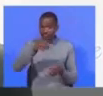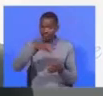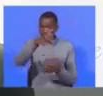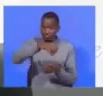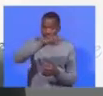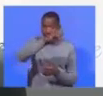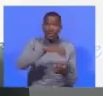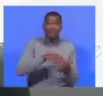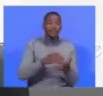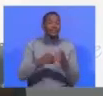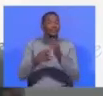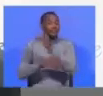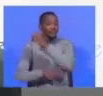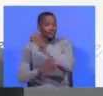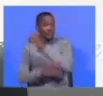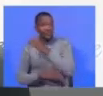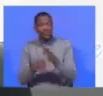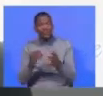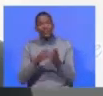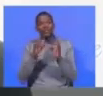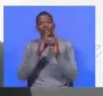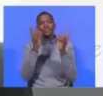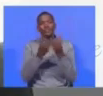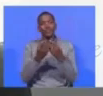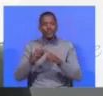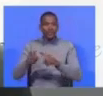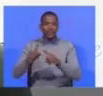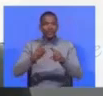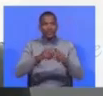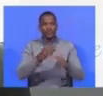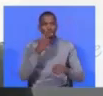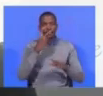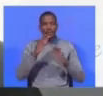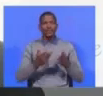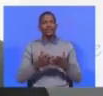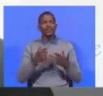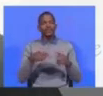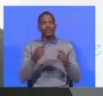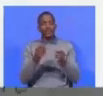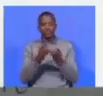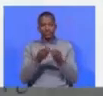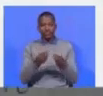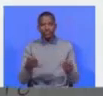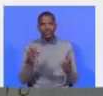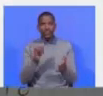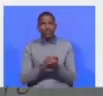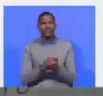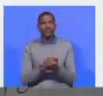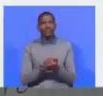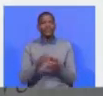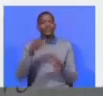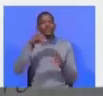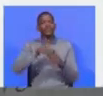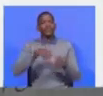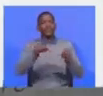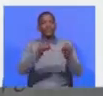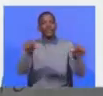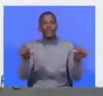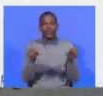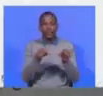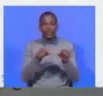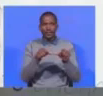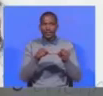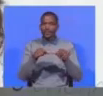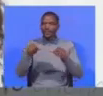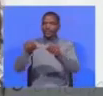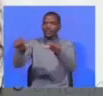re maphata ka go harogana a ntse a di tsibogela re tlabe re tshwaragane go rarabolola mathata. Kgaolong yala di-open space ke re ke kopa le